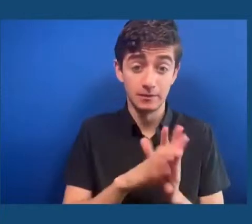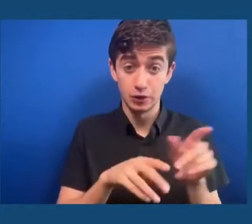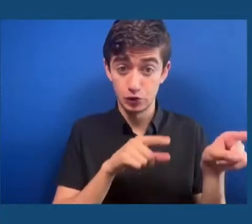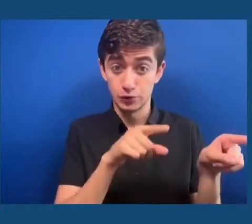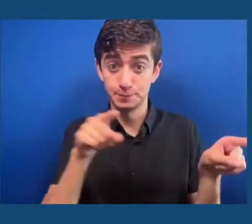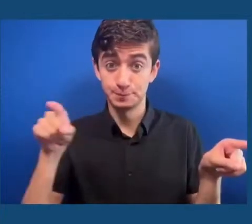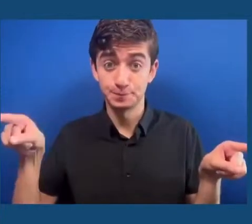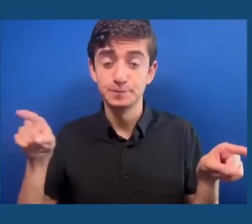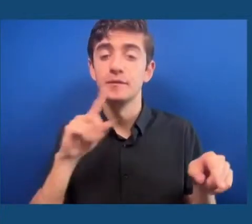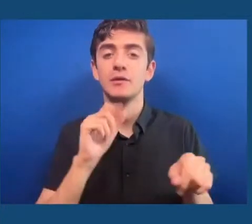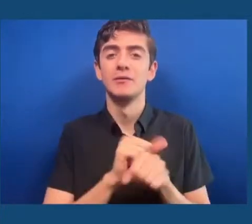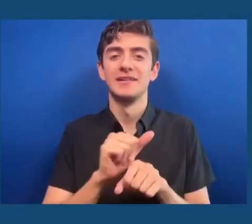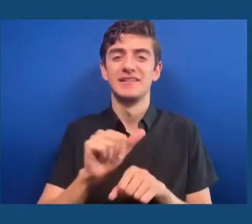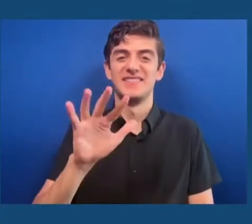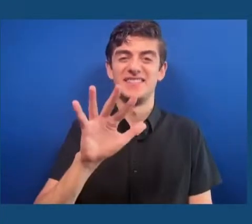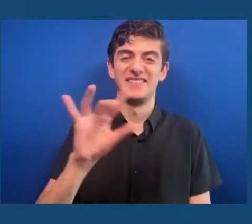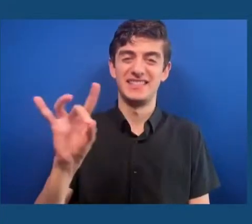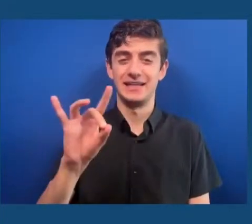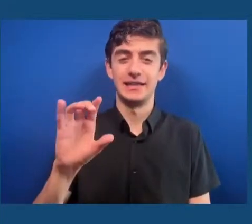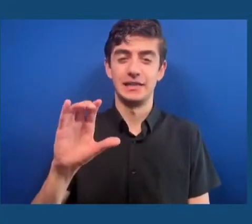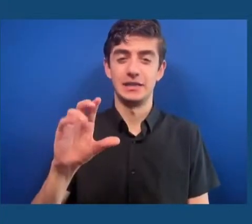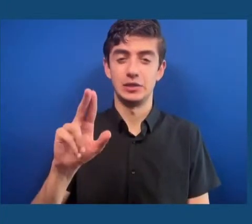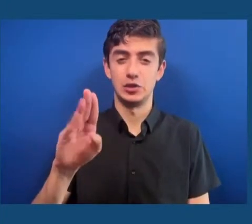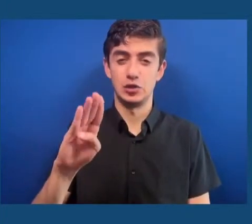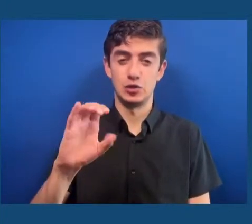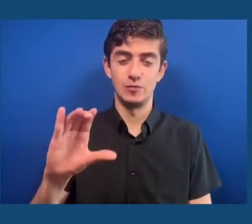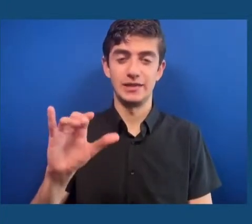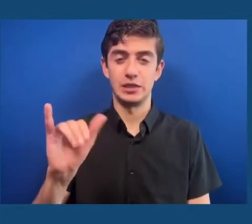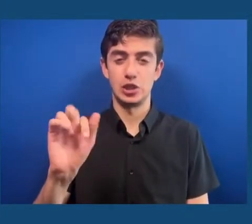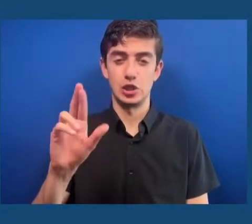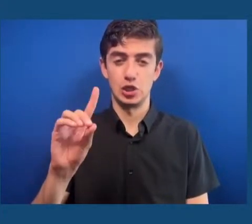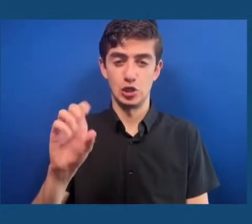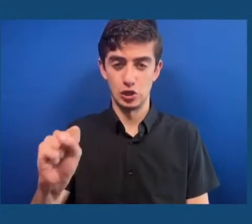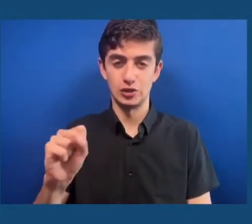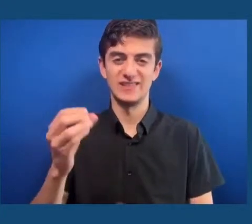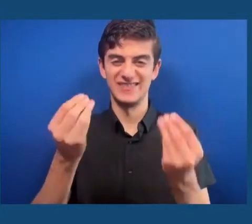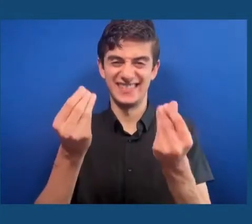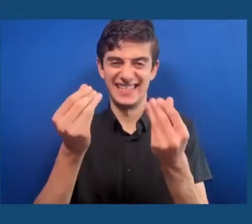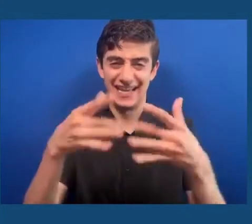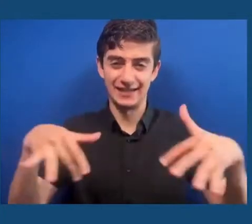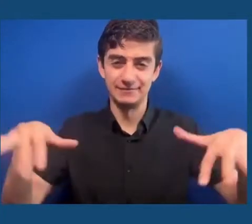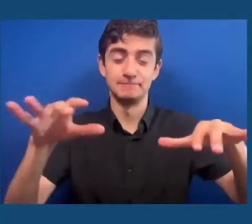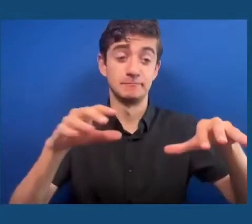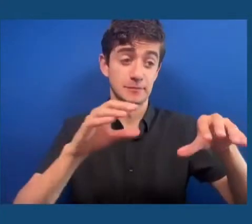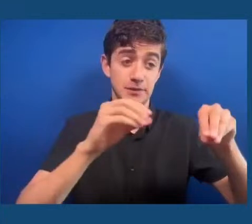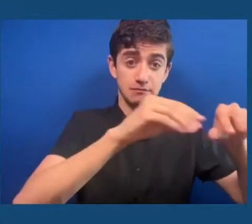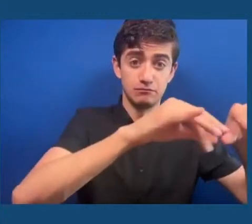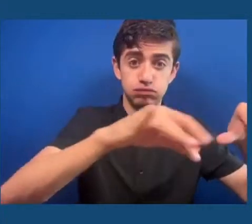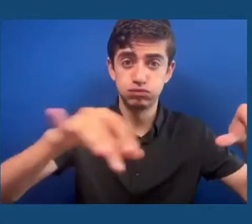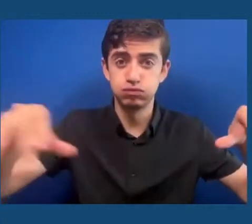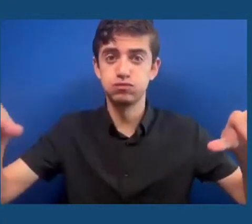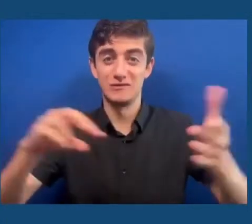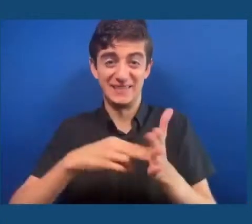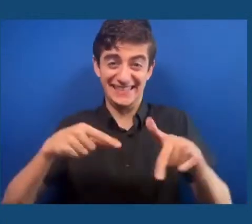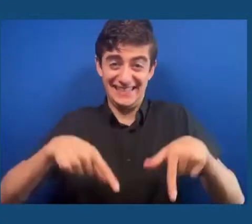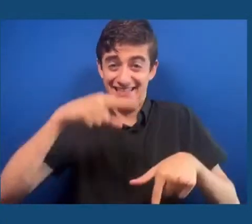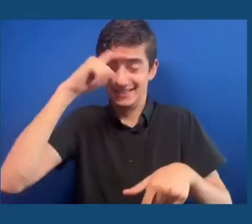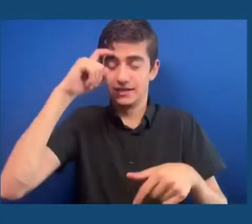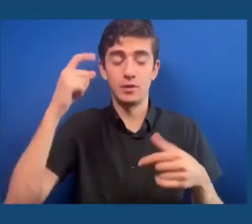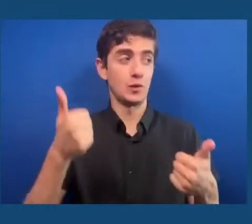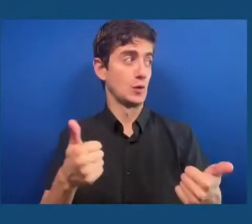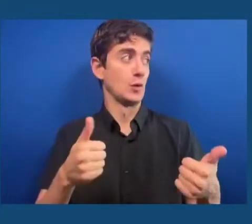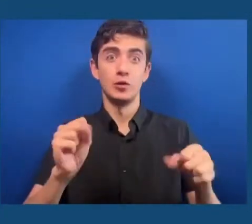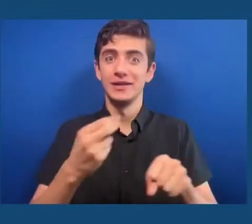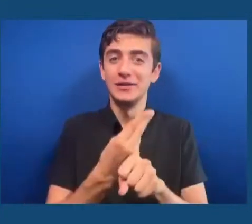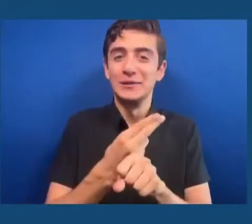5,800 cubic yards of sand was placed to restore the beach so they could enjoy it this summer. But I'm worried about the future too. And again, I applaud